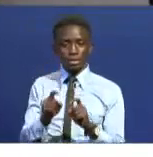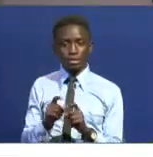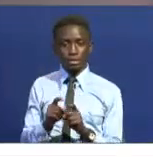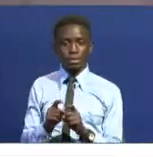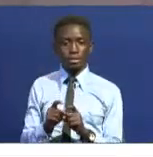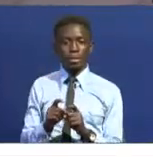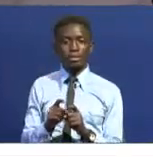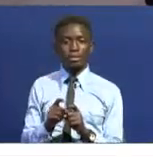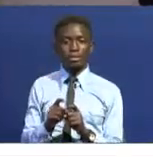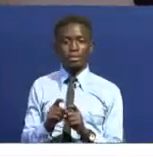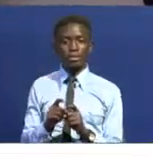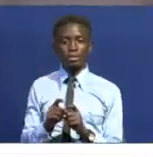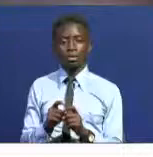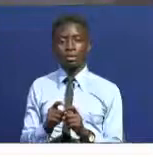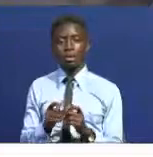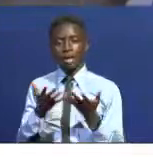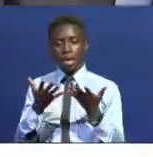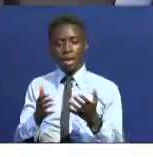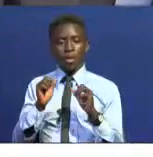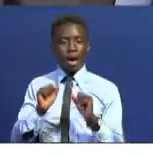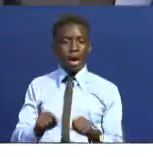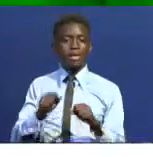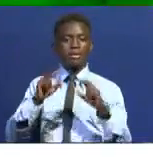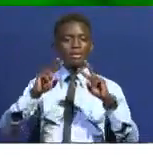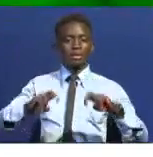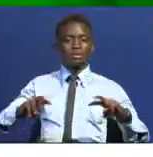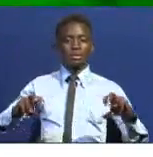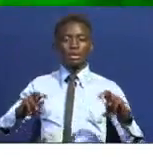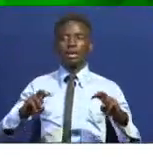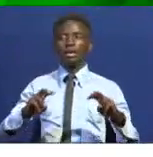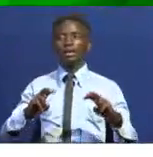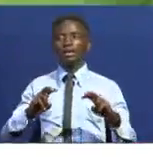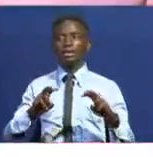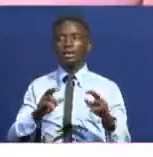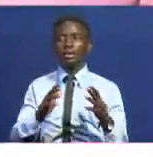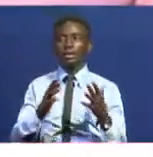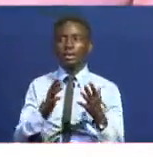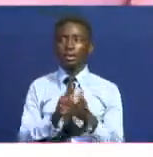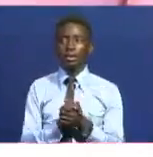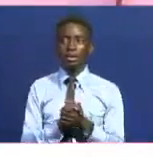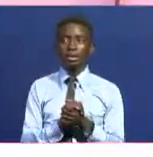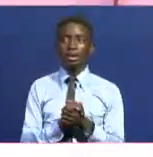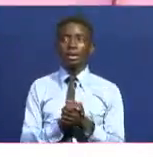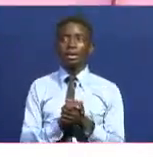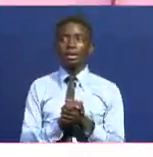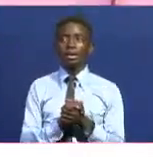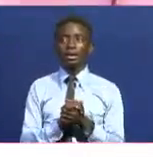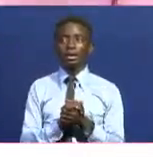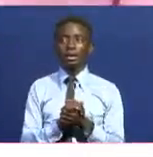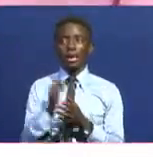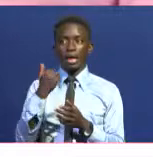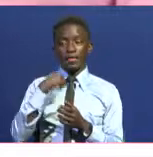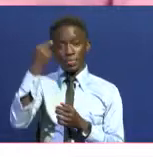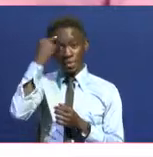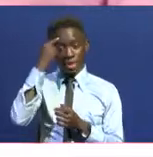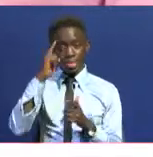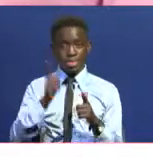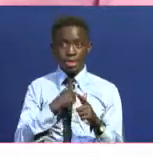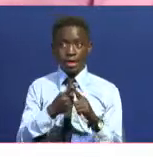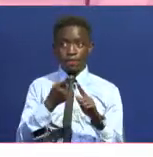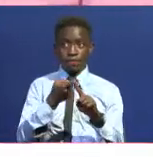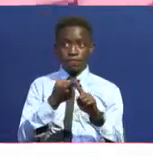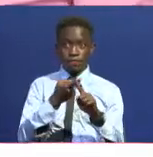you're able to. It comes out. Then you can actually check. Then you give a reading. Yeah. Mm-hmm. Then from the